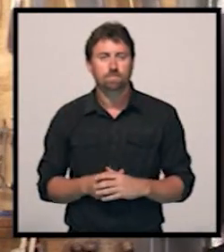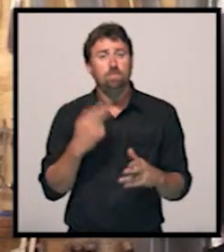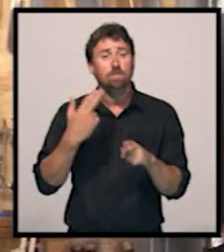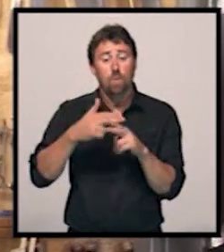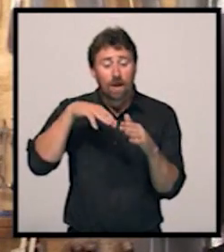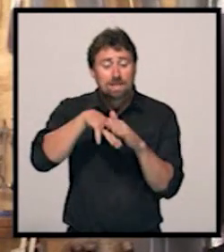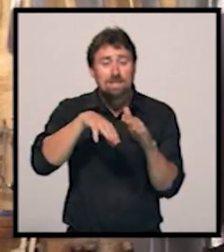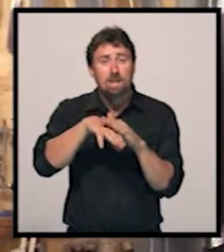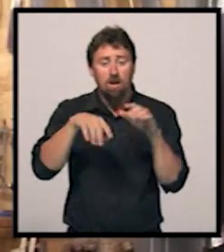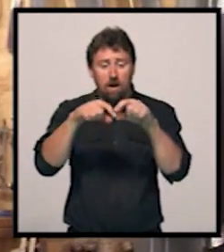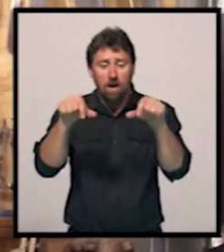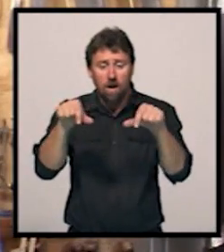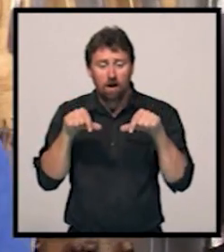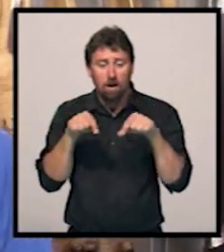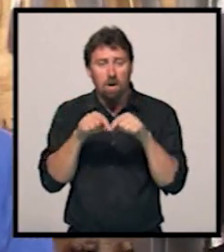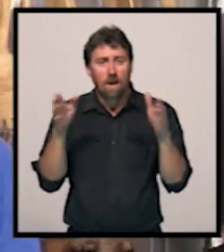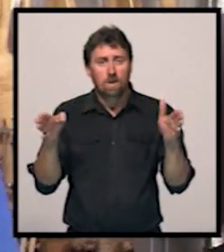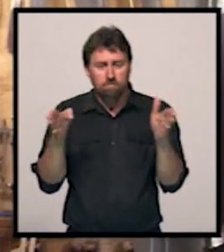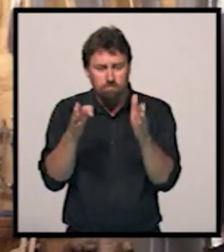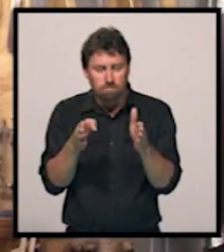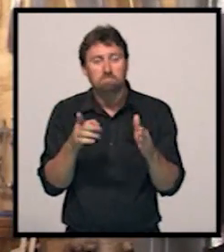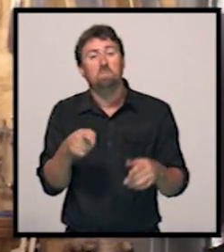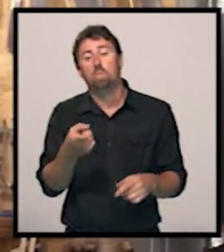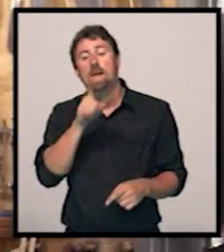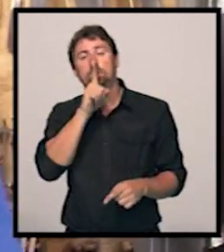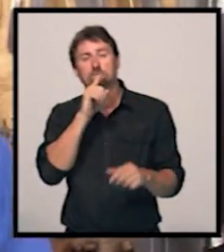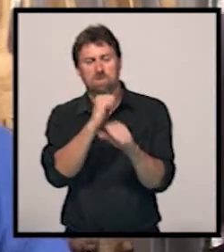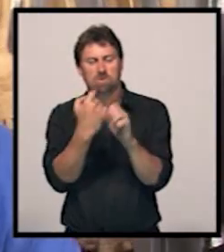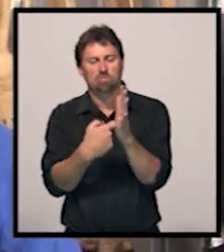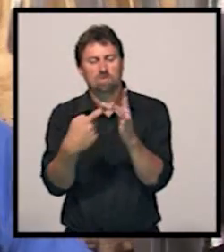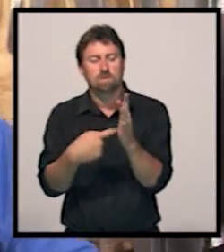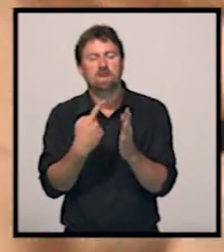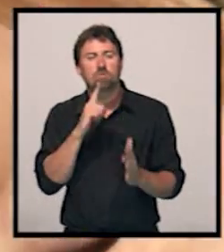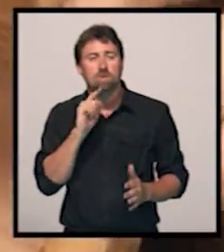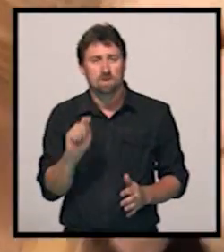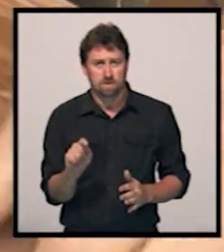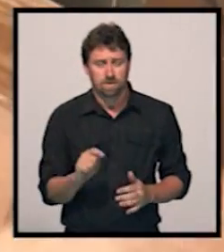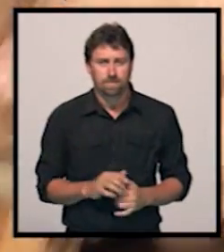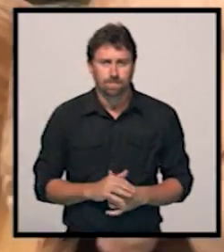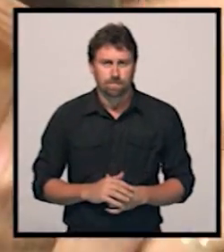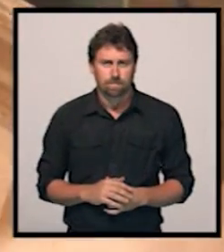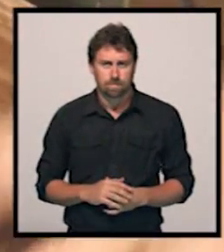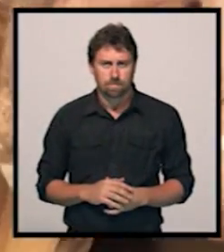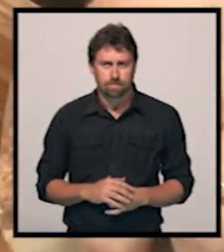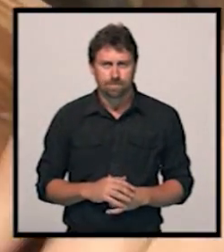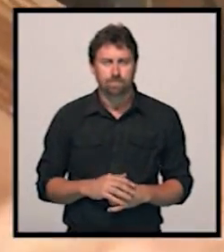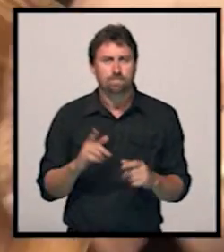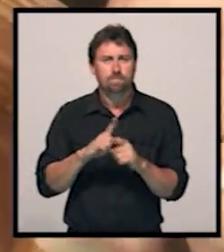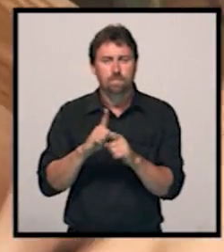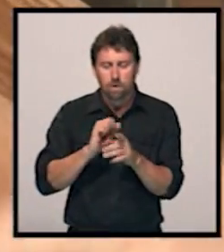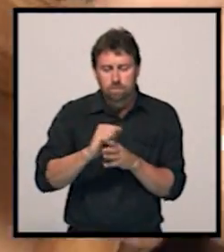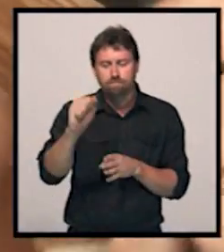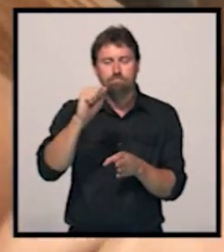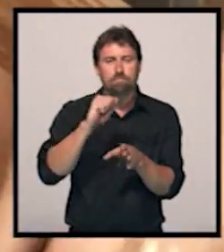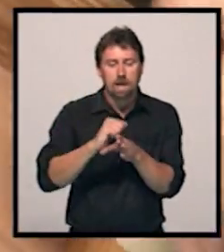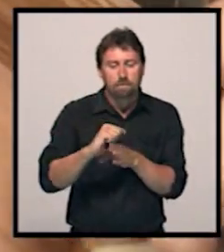same thing, 100 grit for the inside, and you do it in a shearing motion,